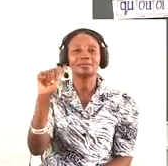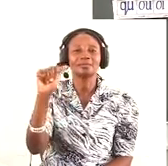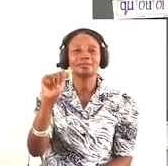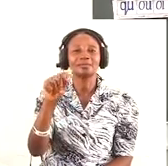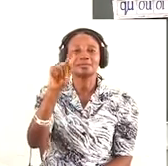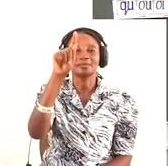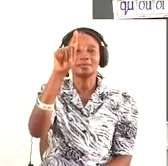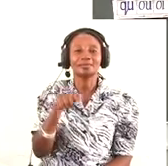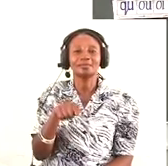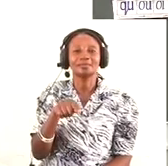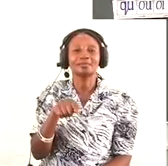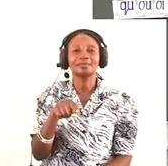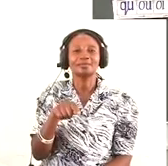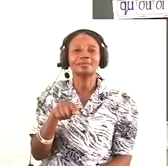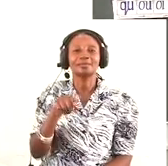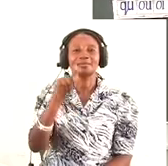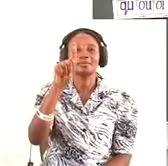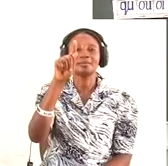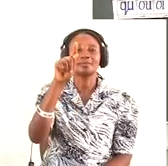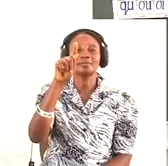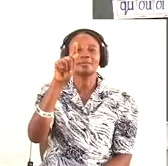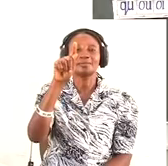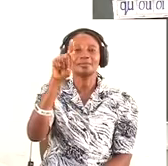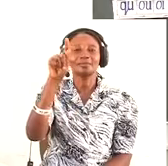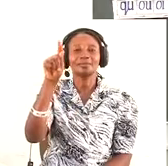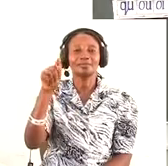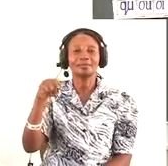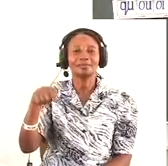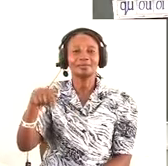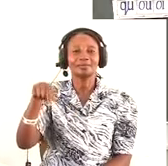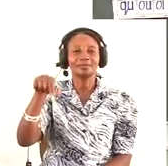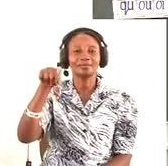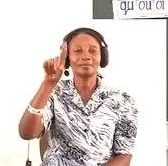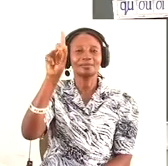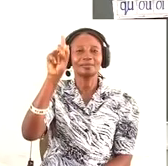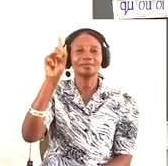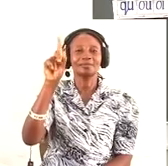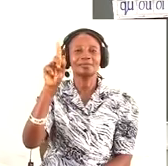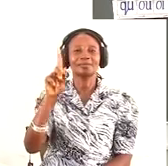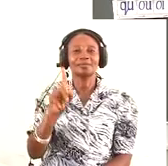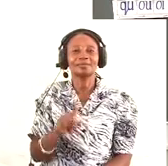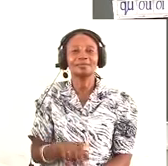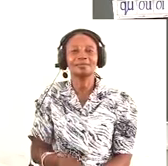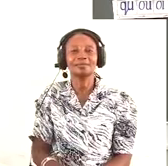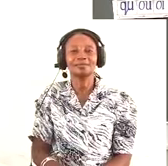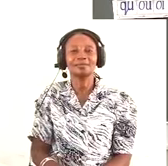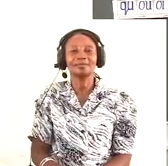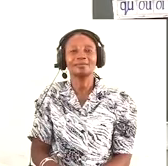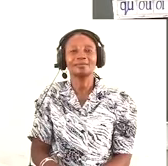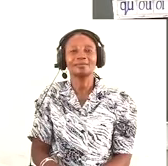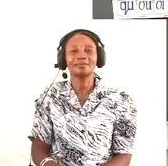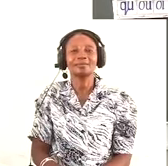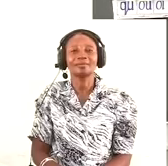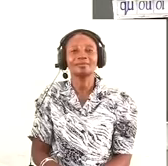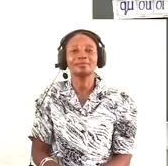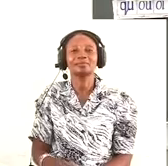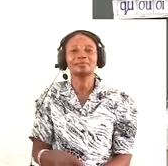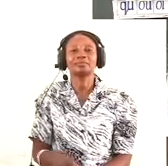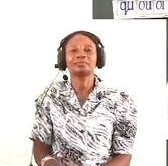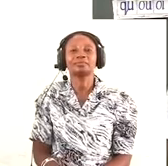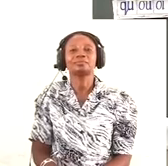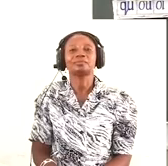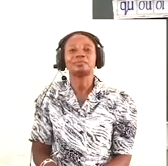here. Down, up, over down, and a flick.